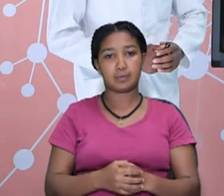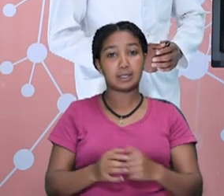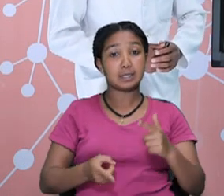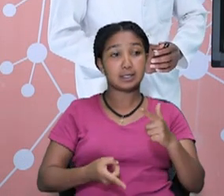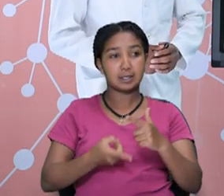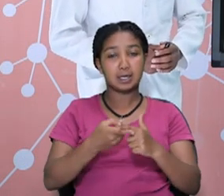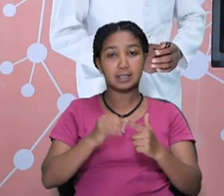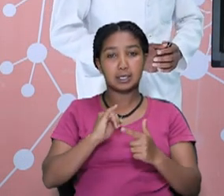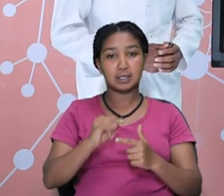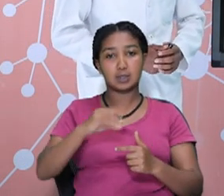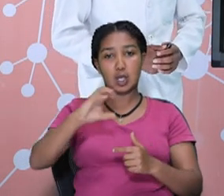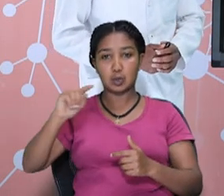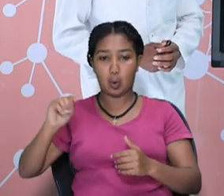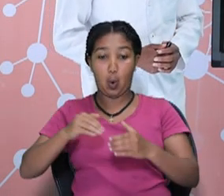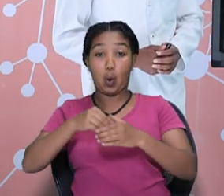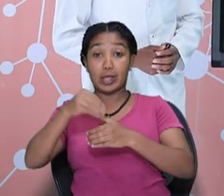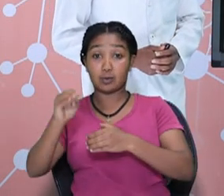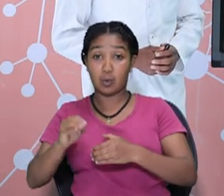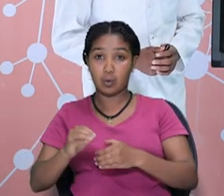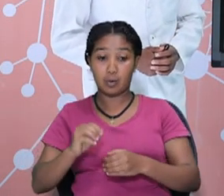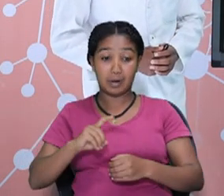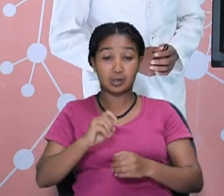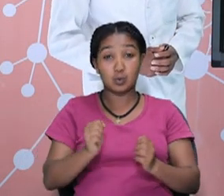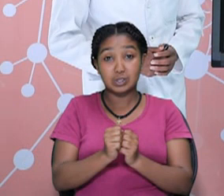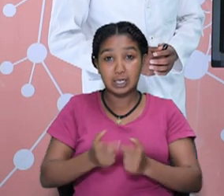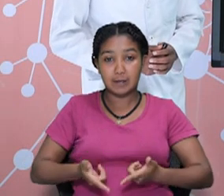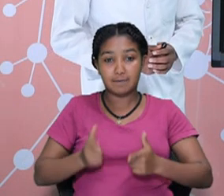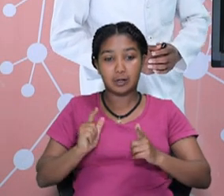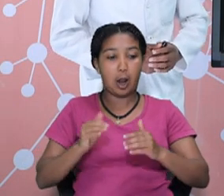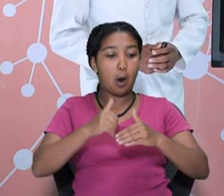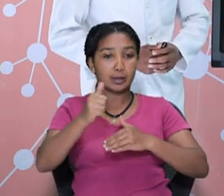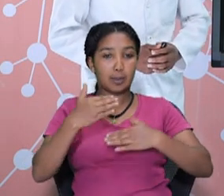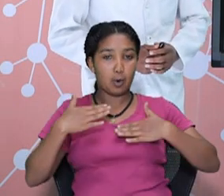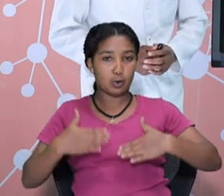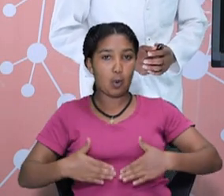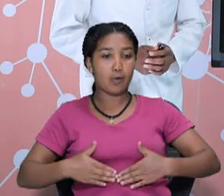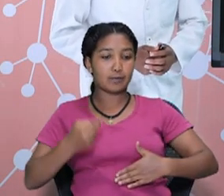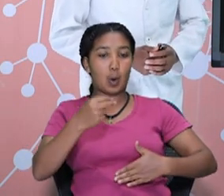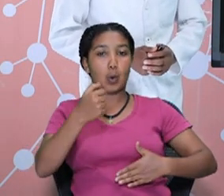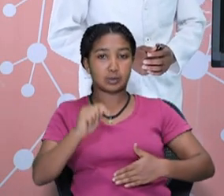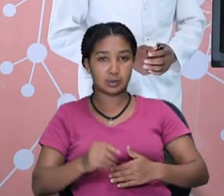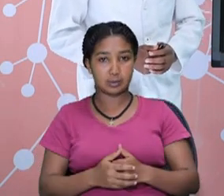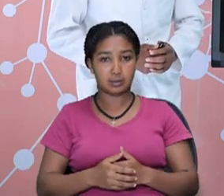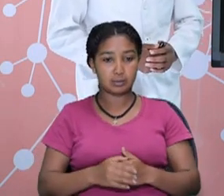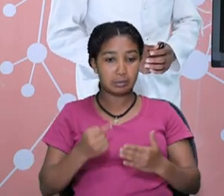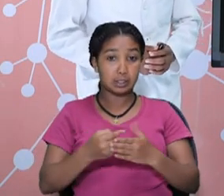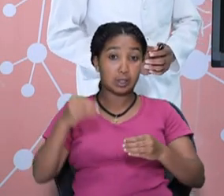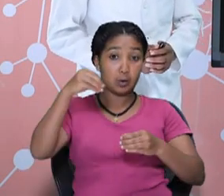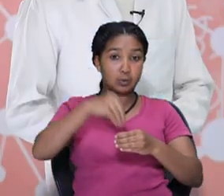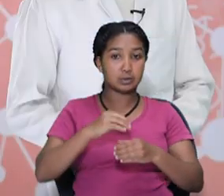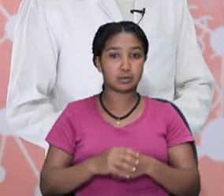The second is ectoparasites, which live on the outer body of its host. It